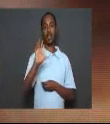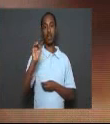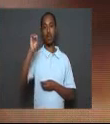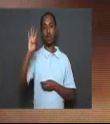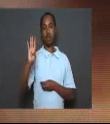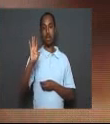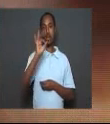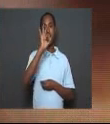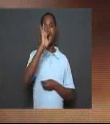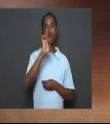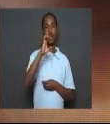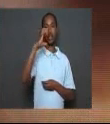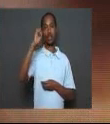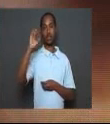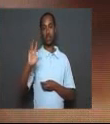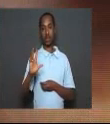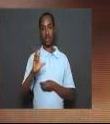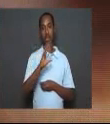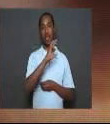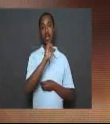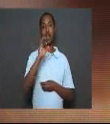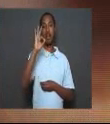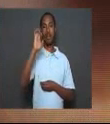magnetite, and siderite.